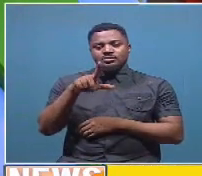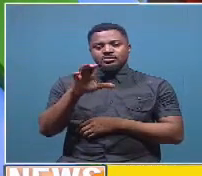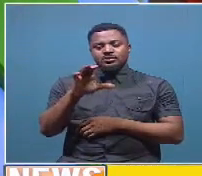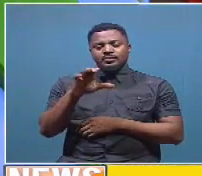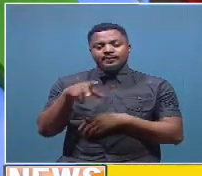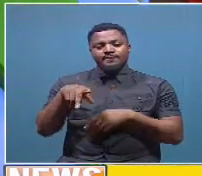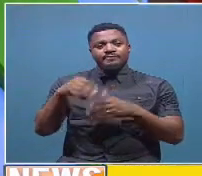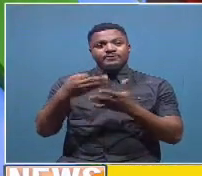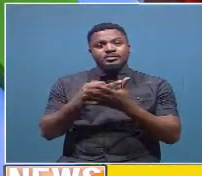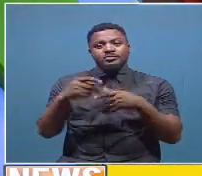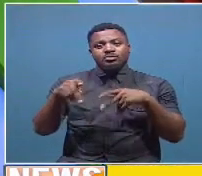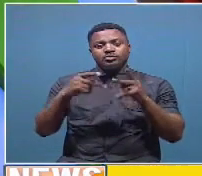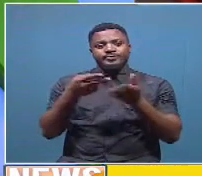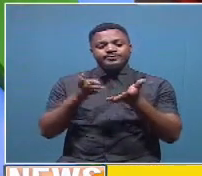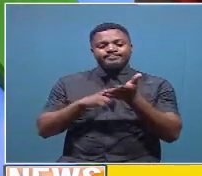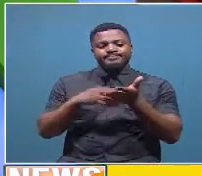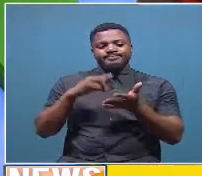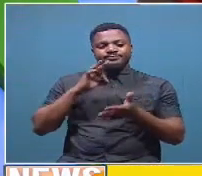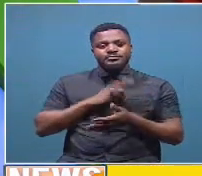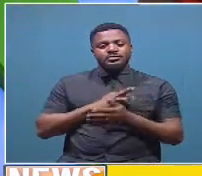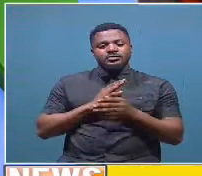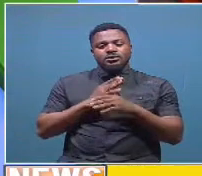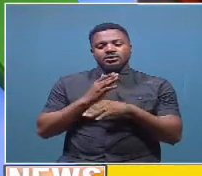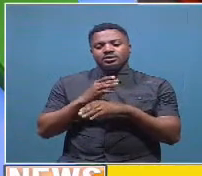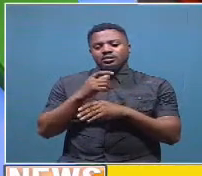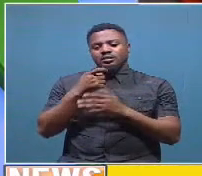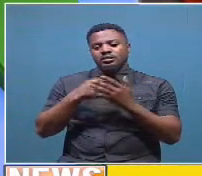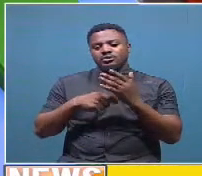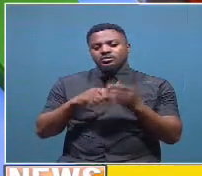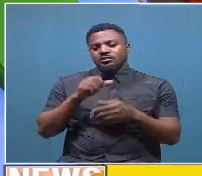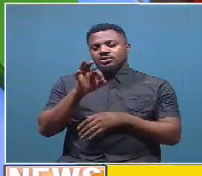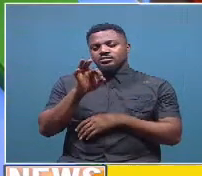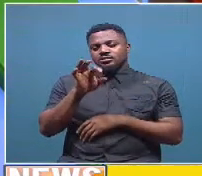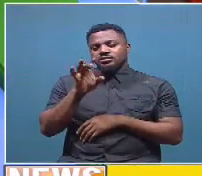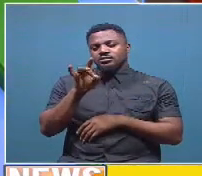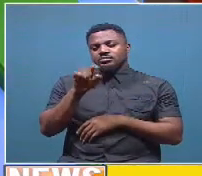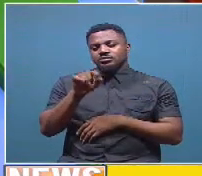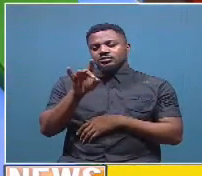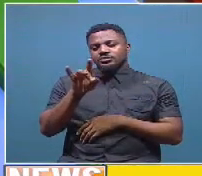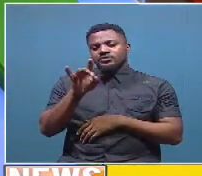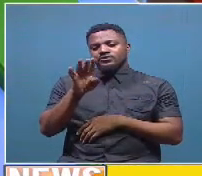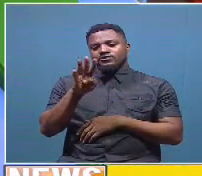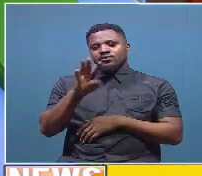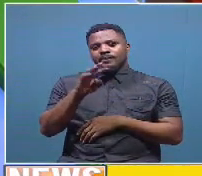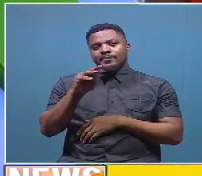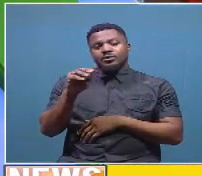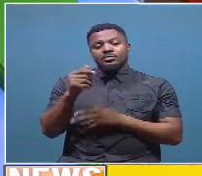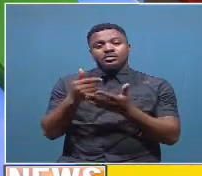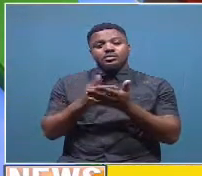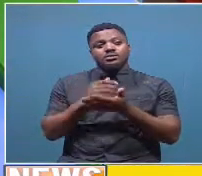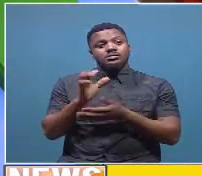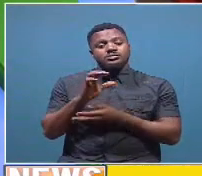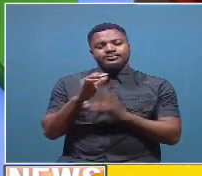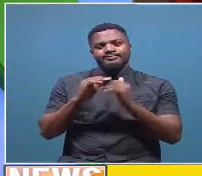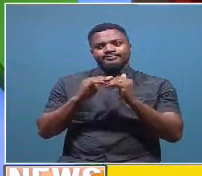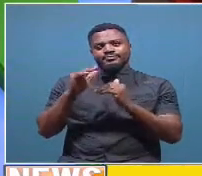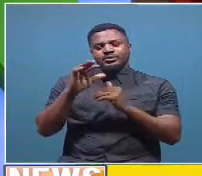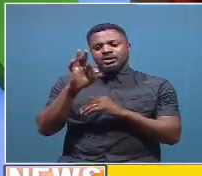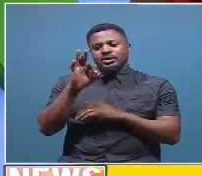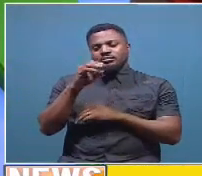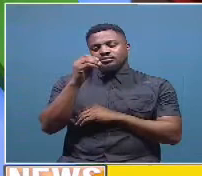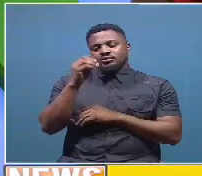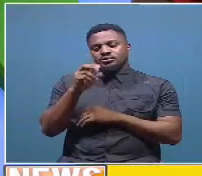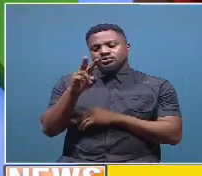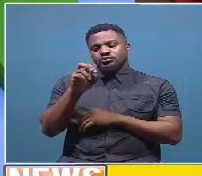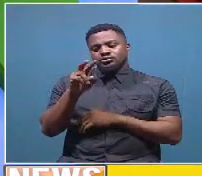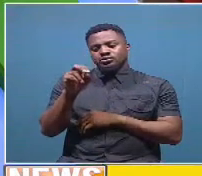performance registered a profit after tax of 98.74 million Ghana cedis, up by 9% of the